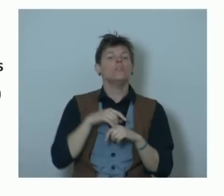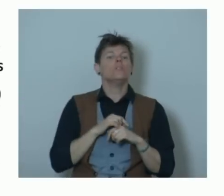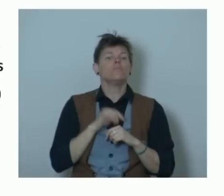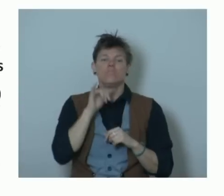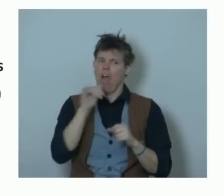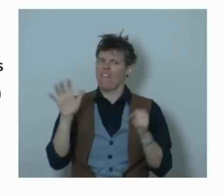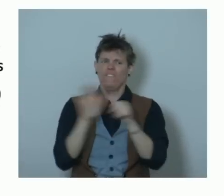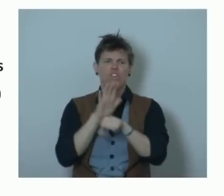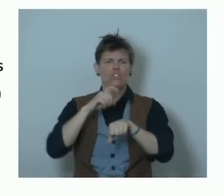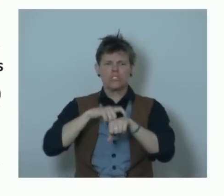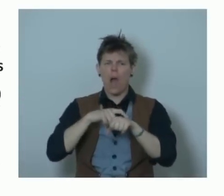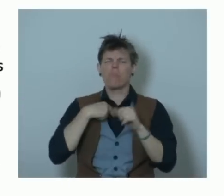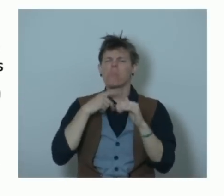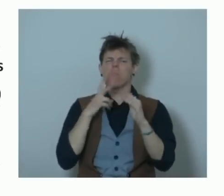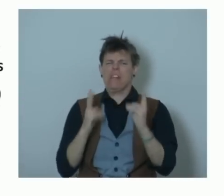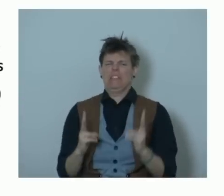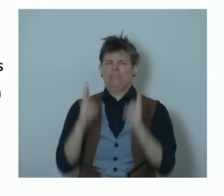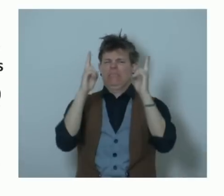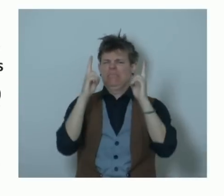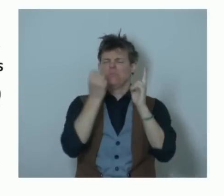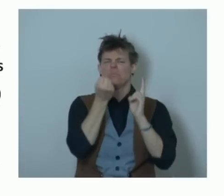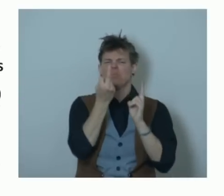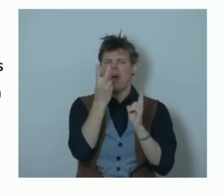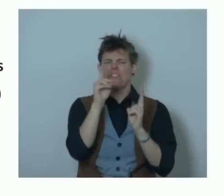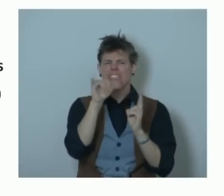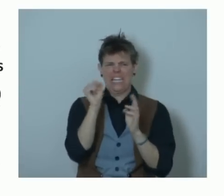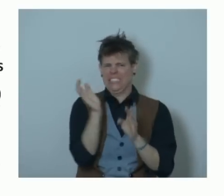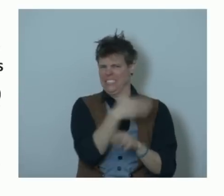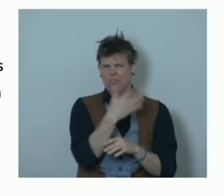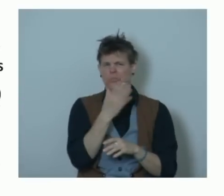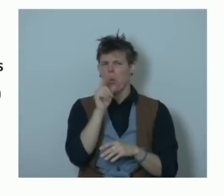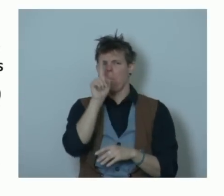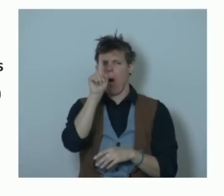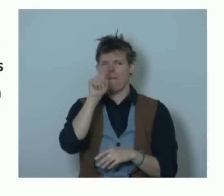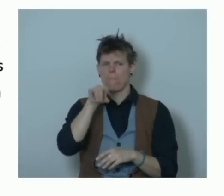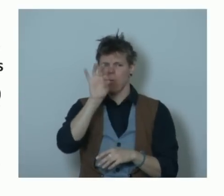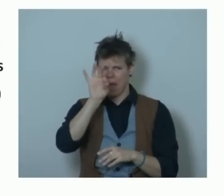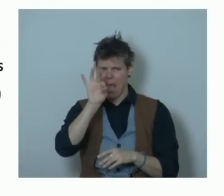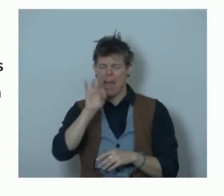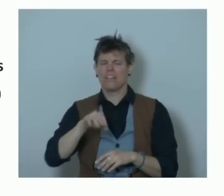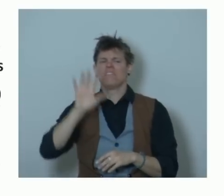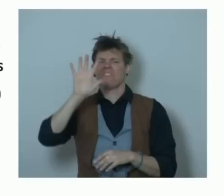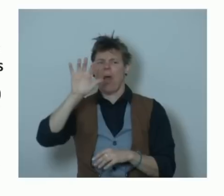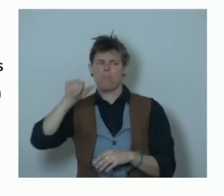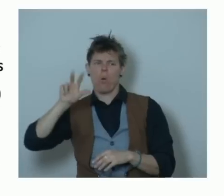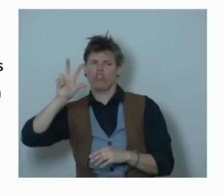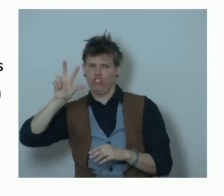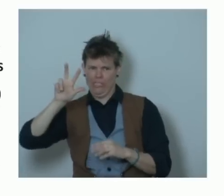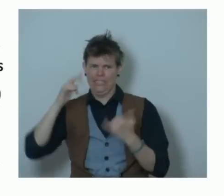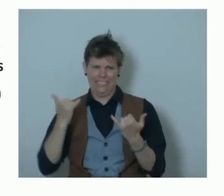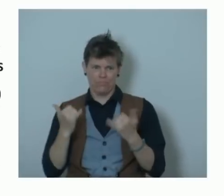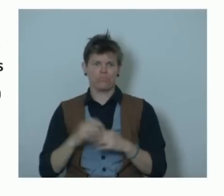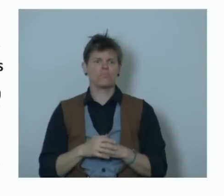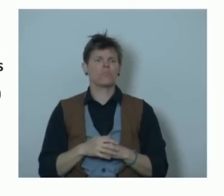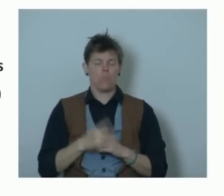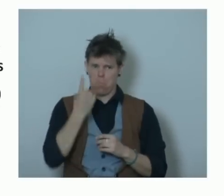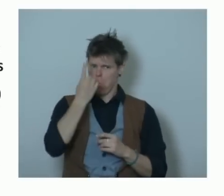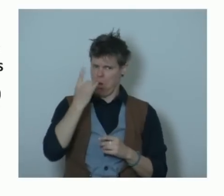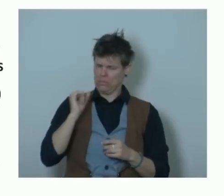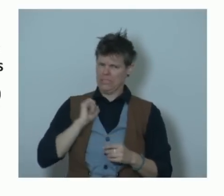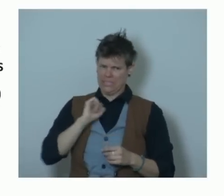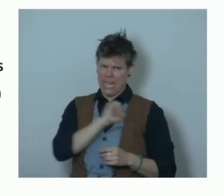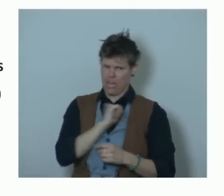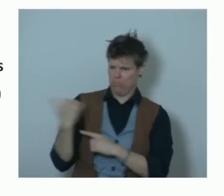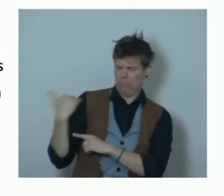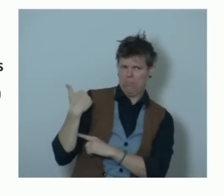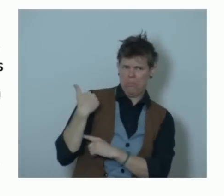12 days there. We started at 1.9. Now we're at 5.3. I think one of our senators sent me a question, but if I count back 10 days, it looks like